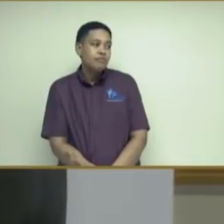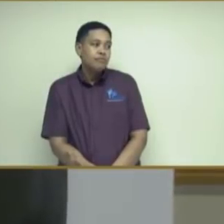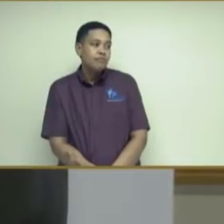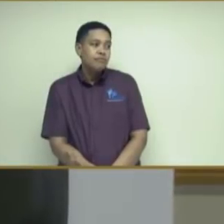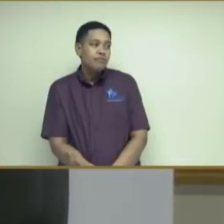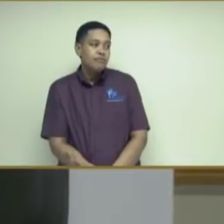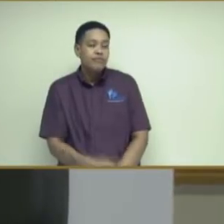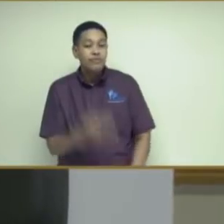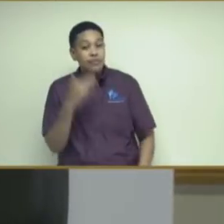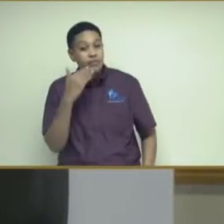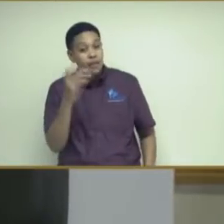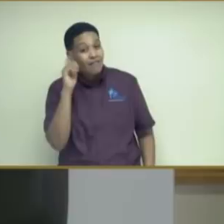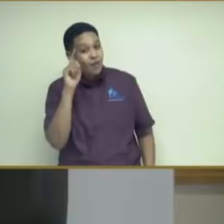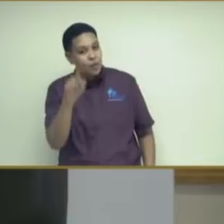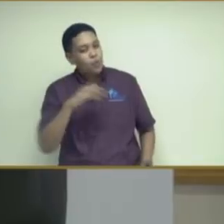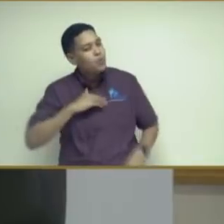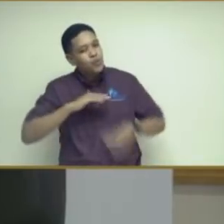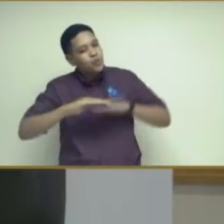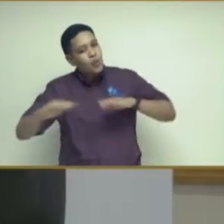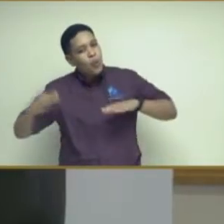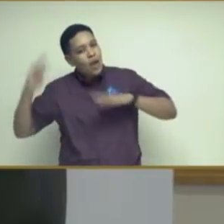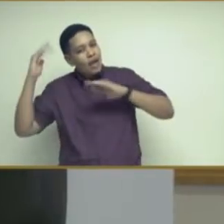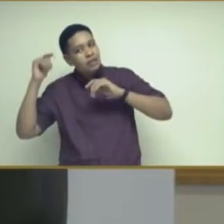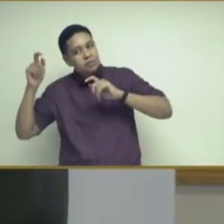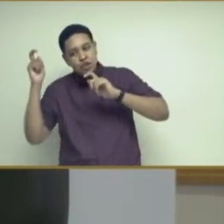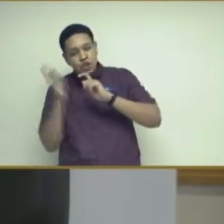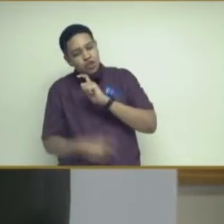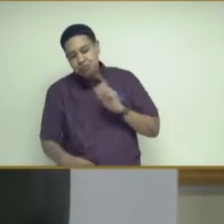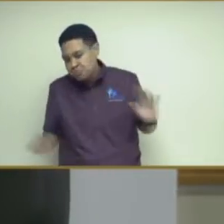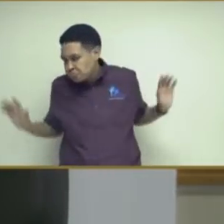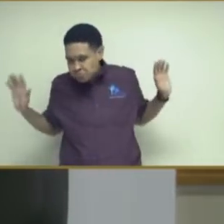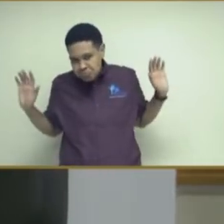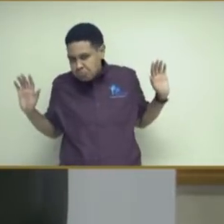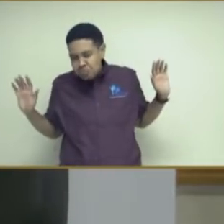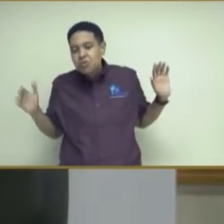to change, because for any